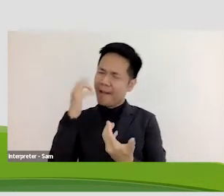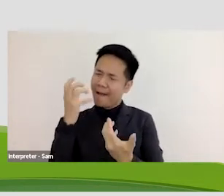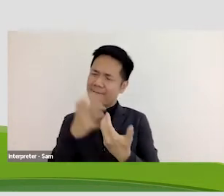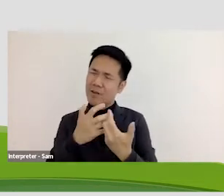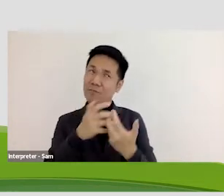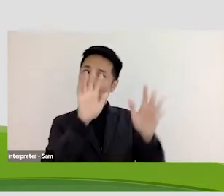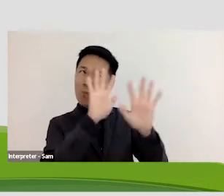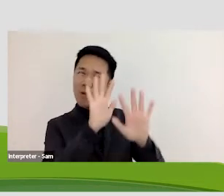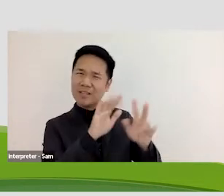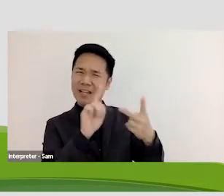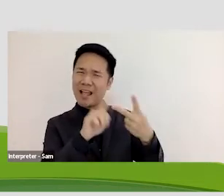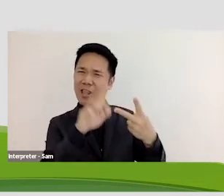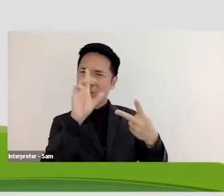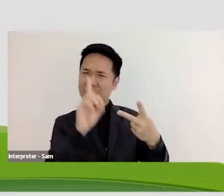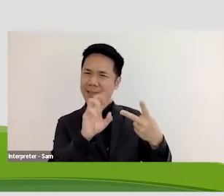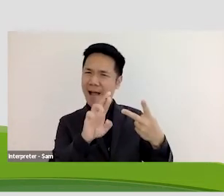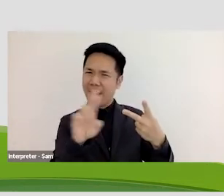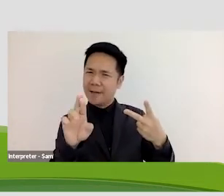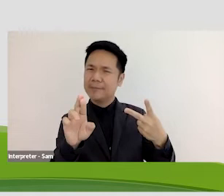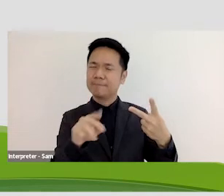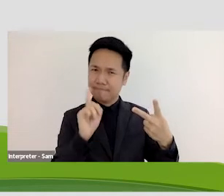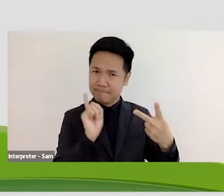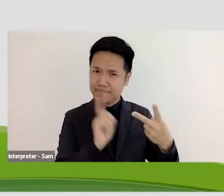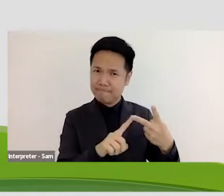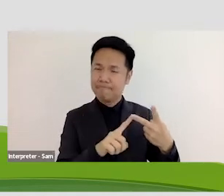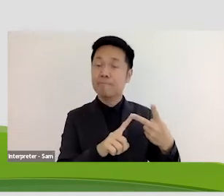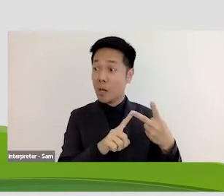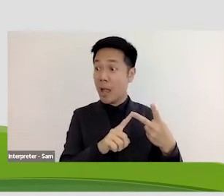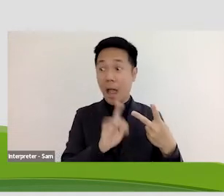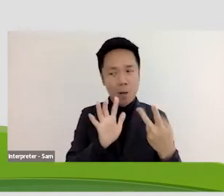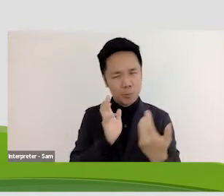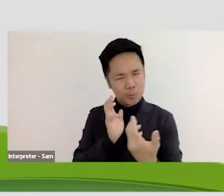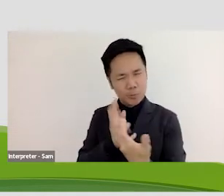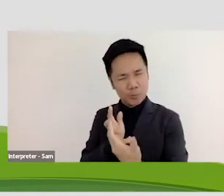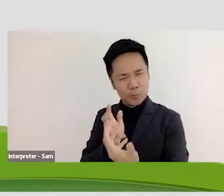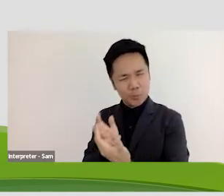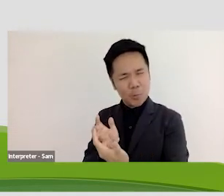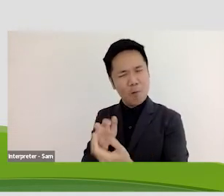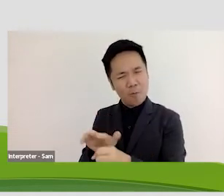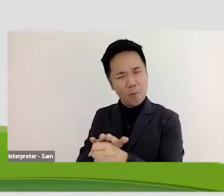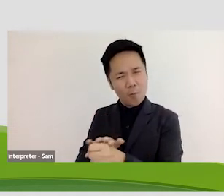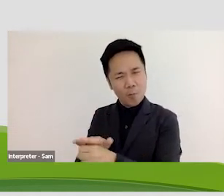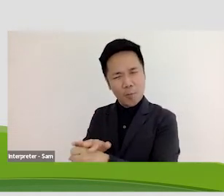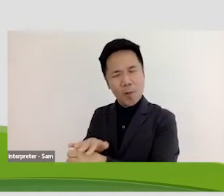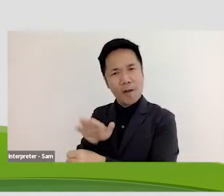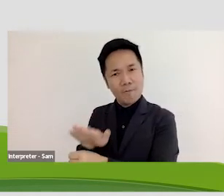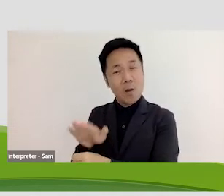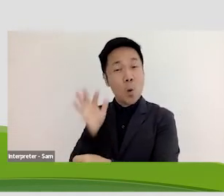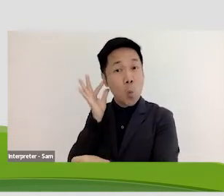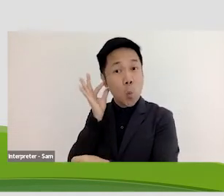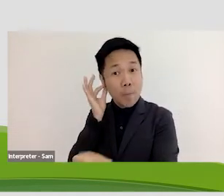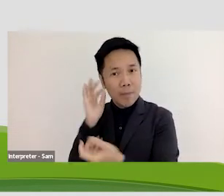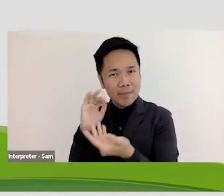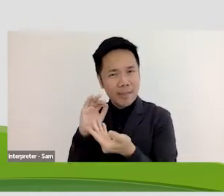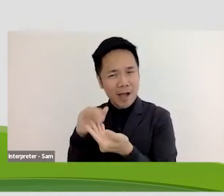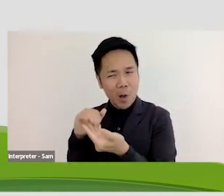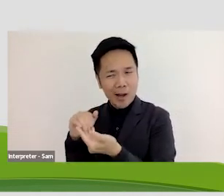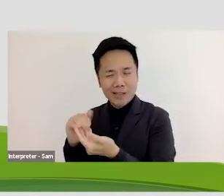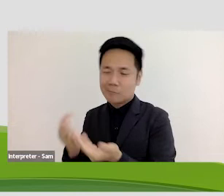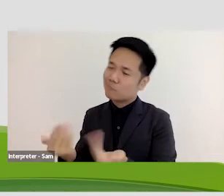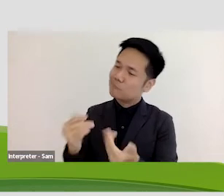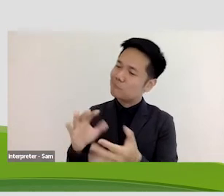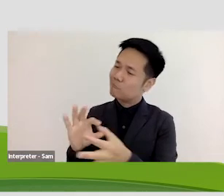disaster risk reduction as key element of localization, and work with local women's organizations and